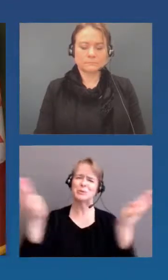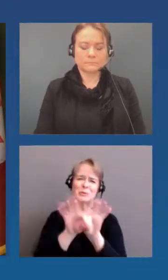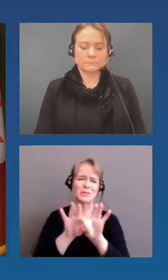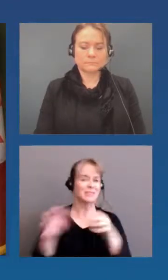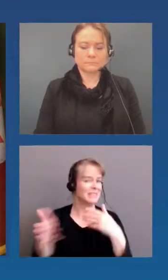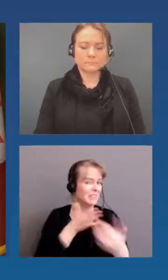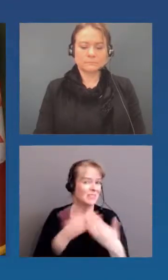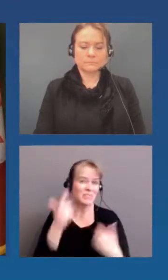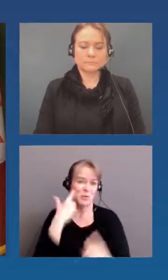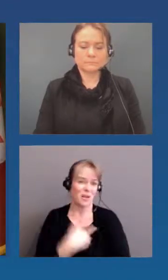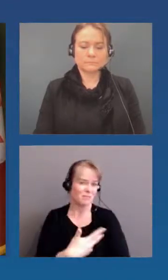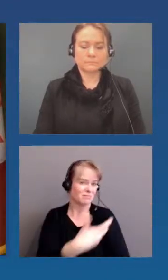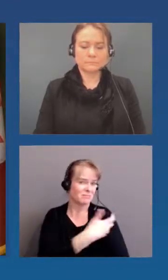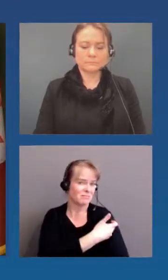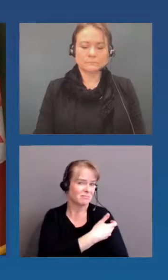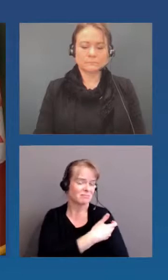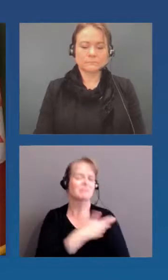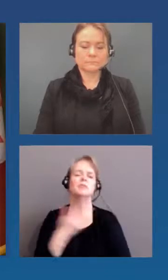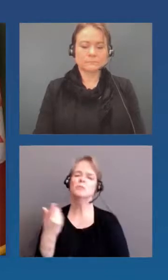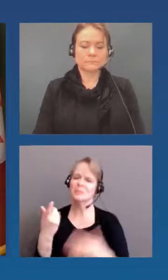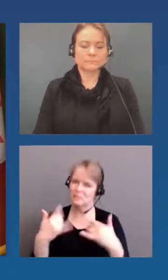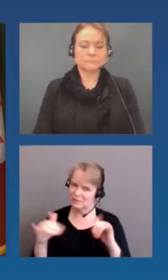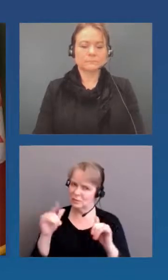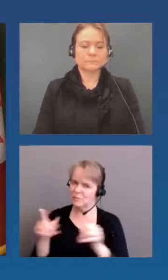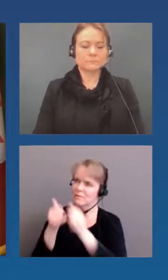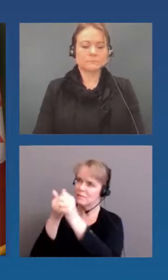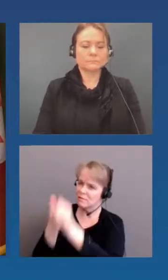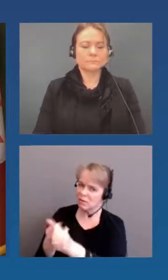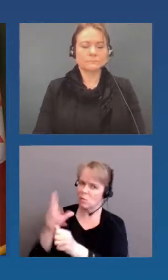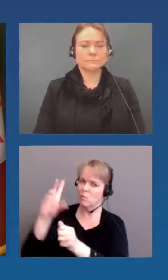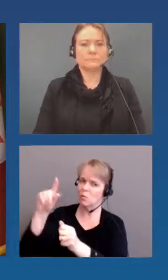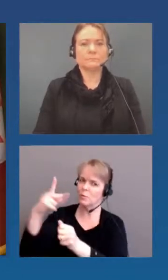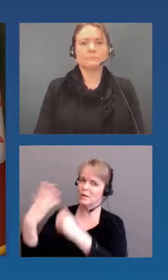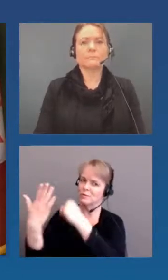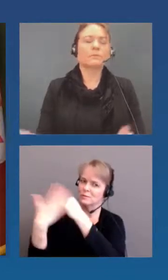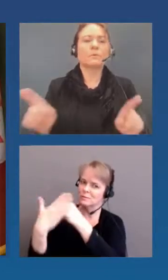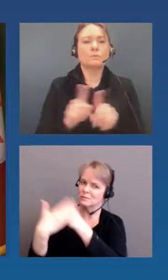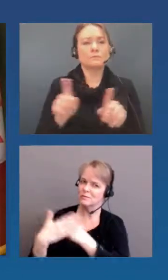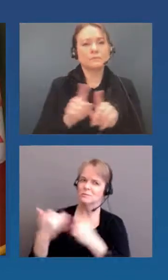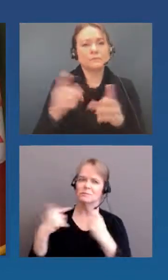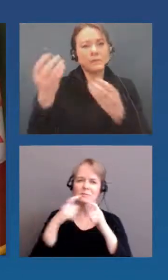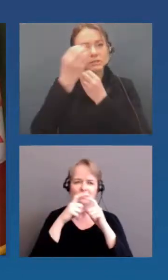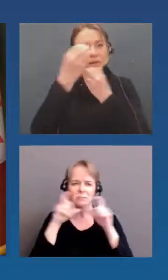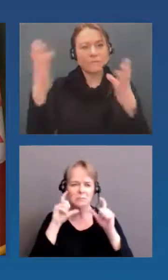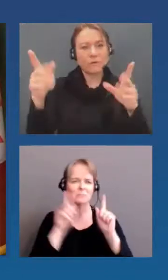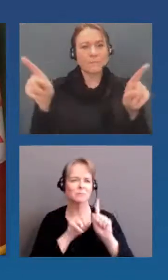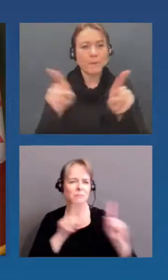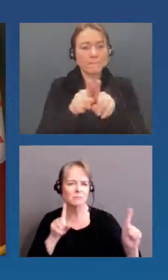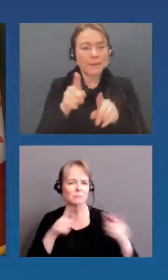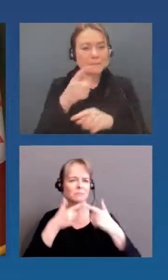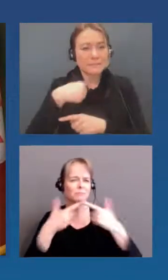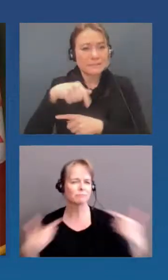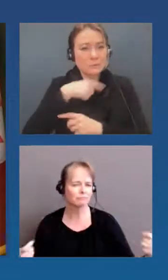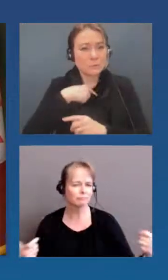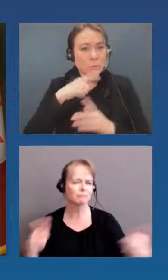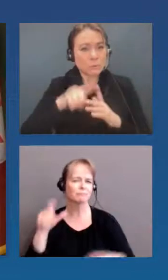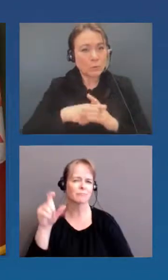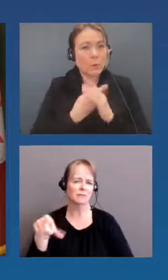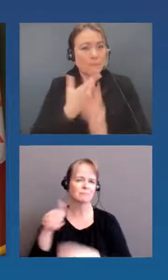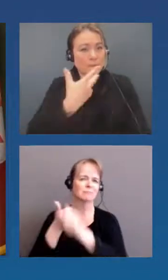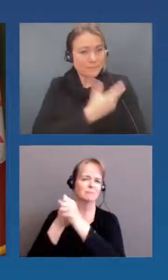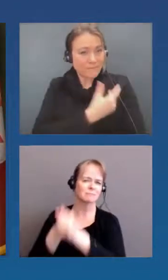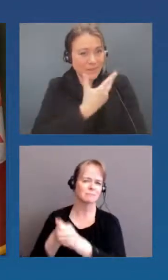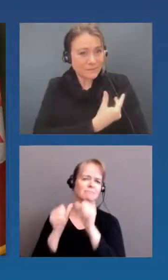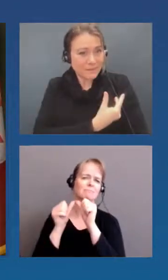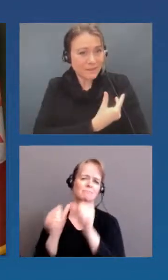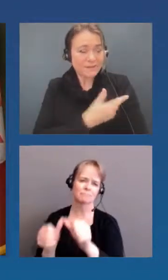vaccination, continue to follow public health guidelines. Enfin, je vous rappelle que même si nous avons entamé le processus de